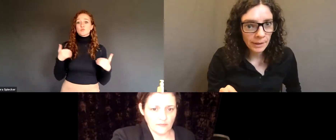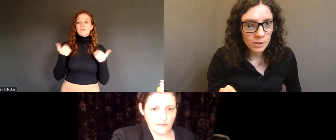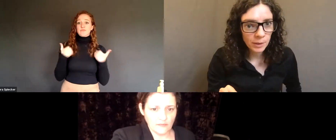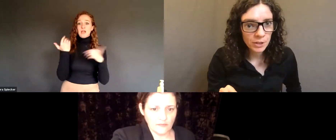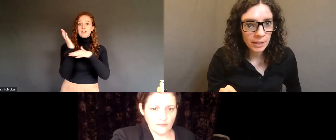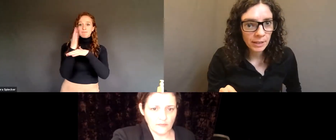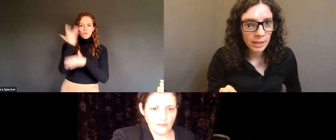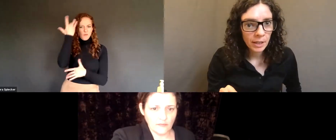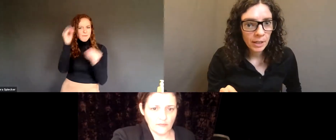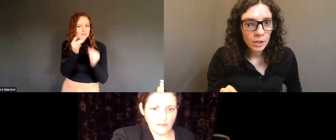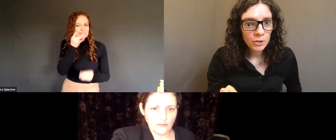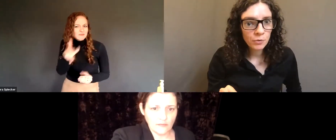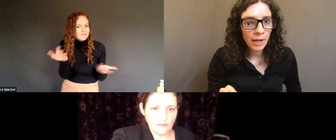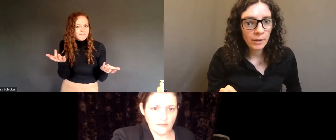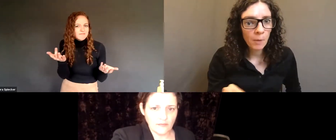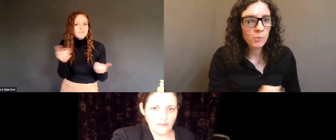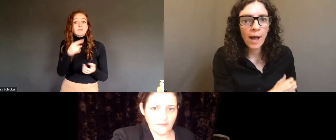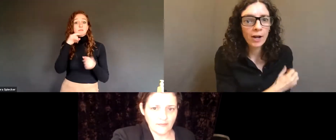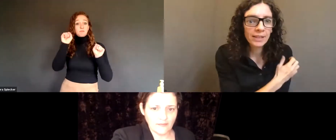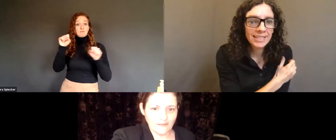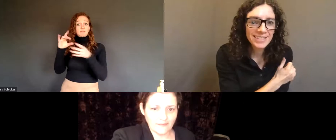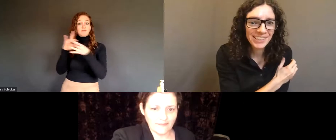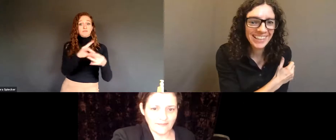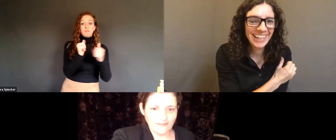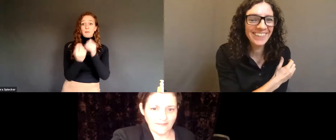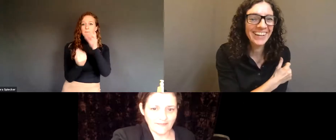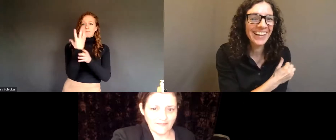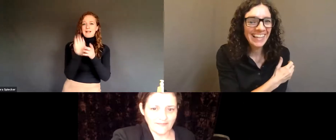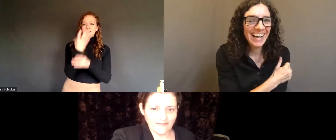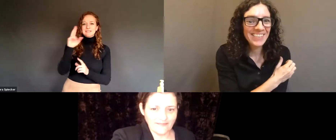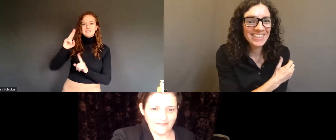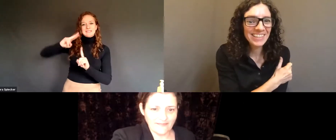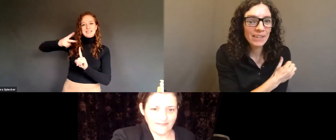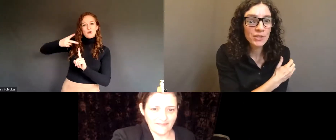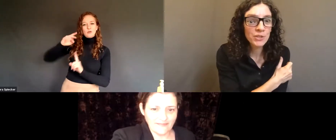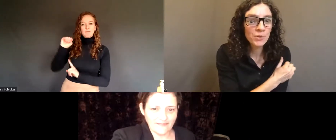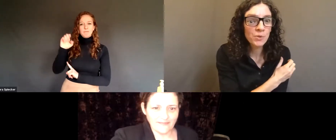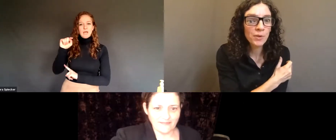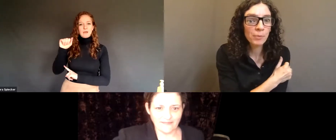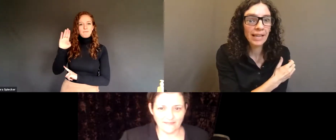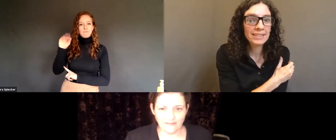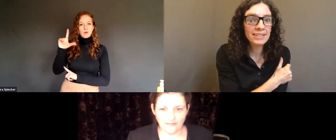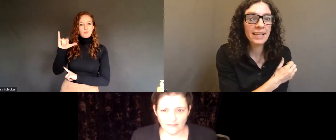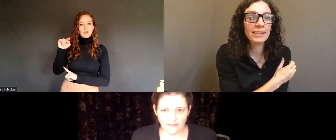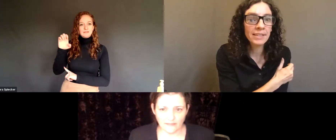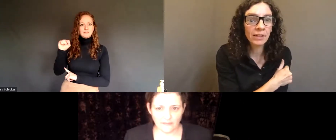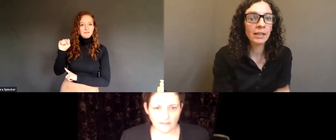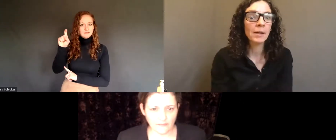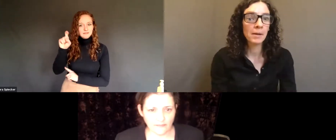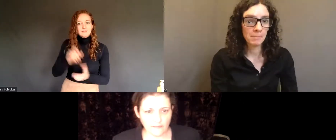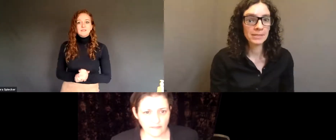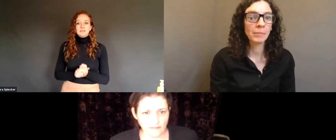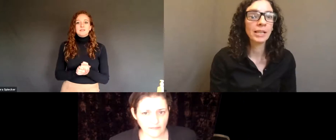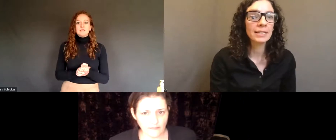Okay, next question. Juvenile kelps, why are they tastier? Well, this could have to do with the plant's